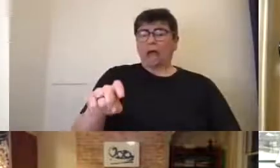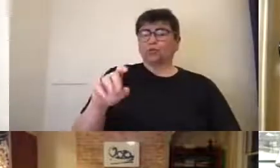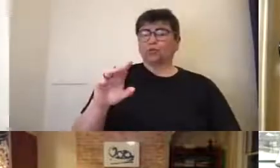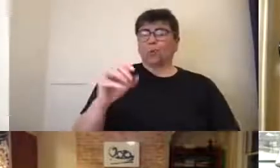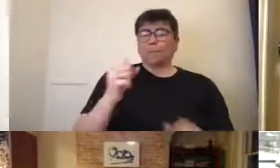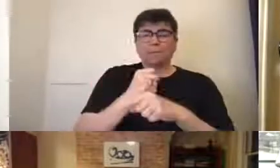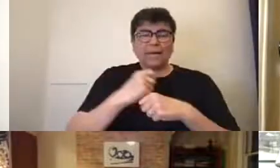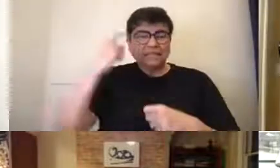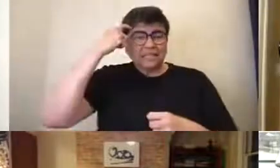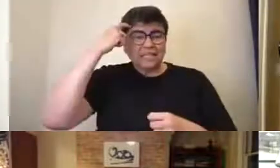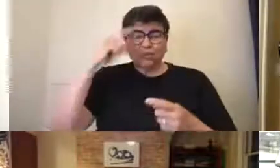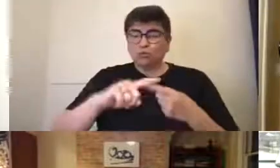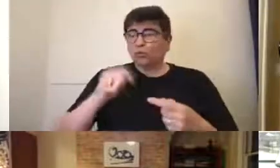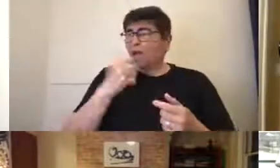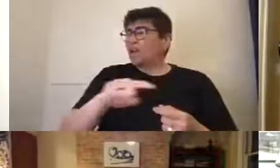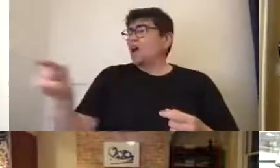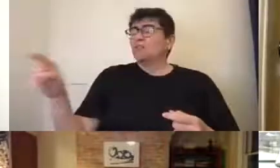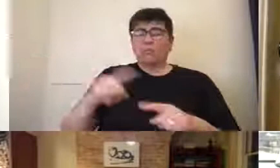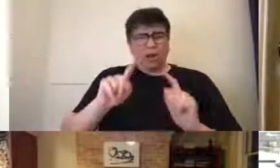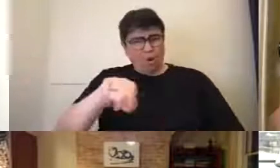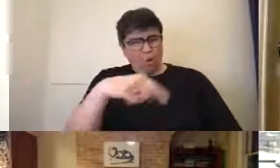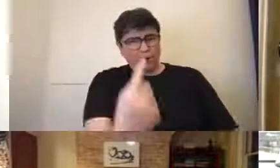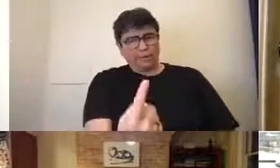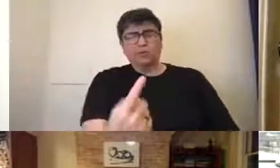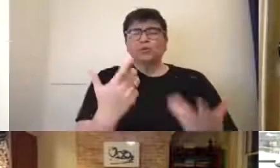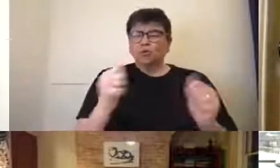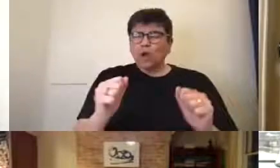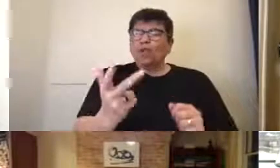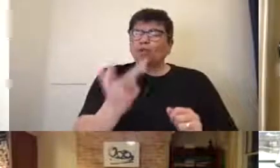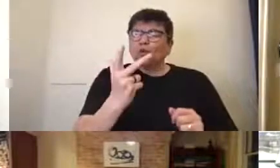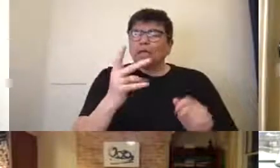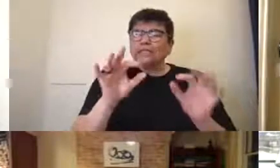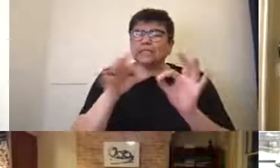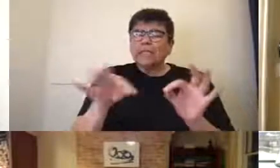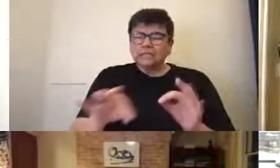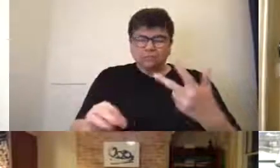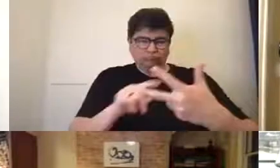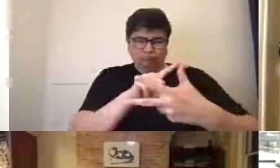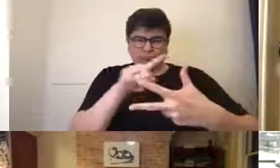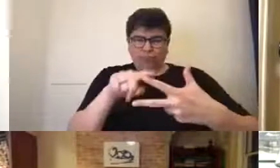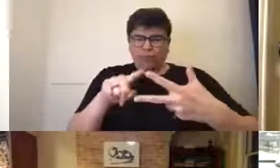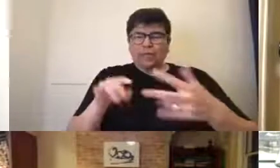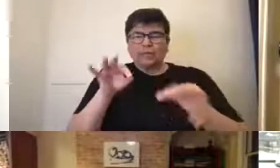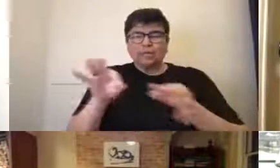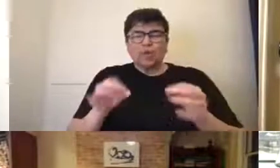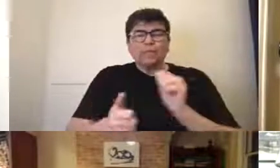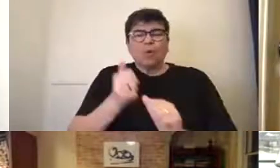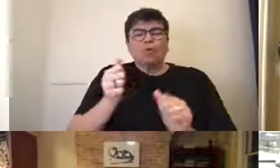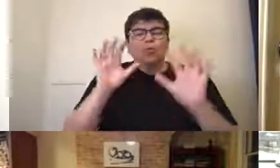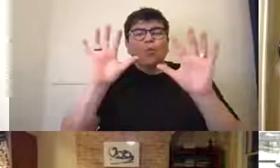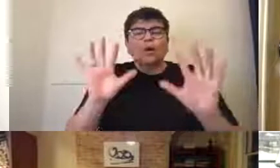lot of sense to anyone but you. But I want you to try to get three sentences that describe the most wonderful silence